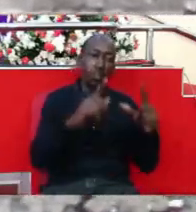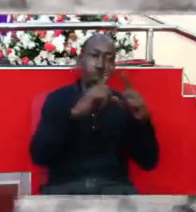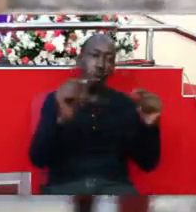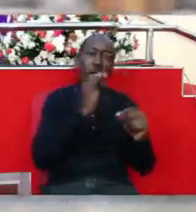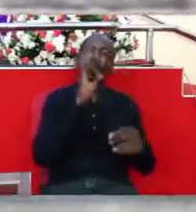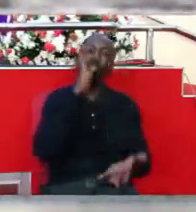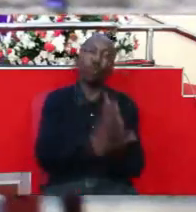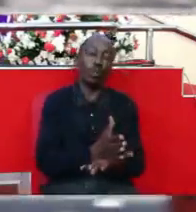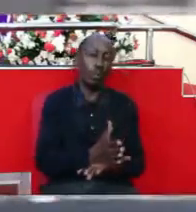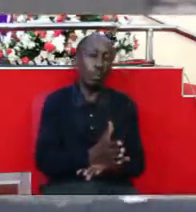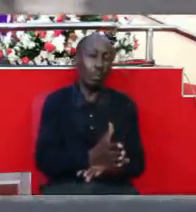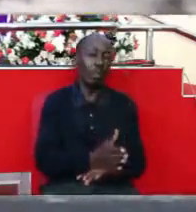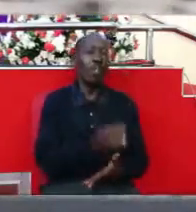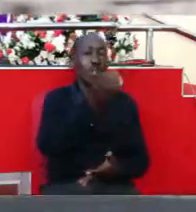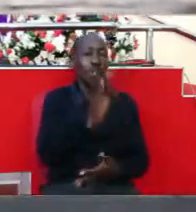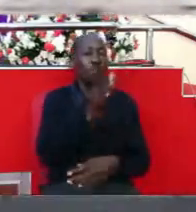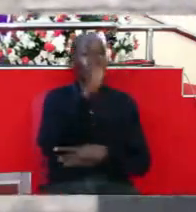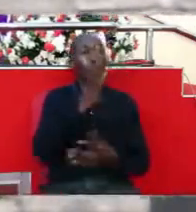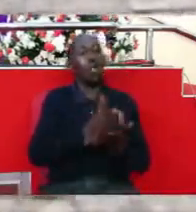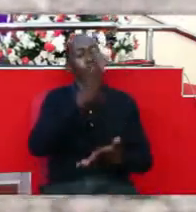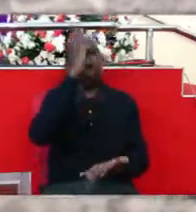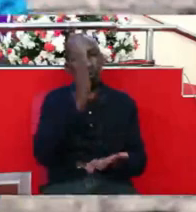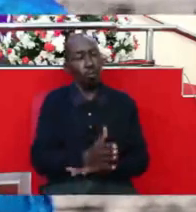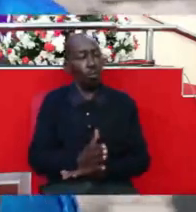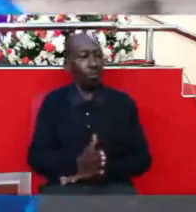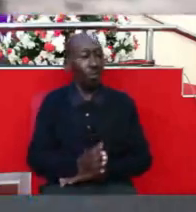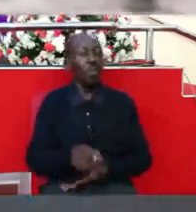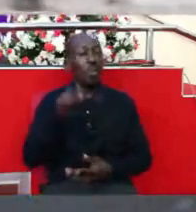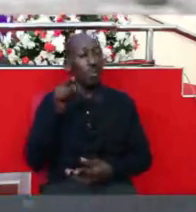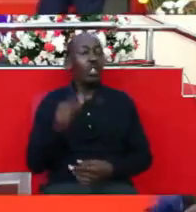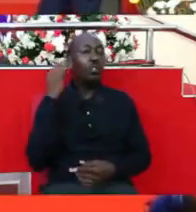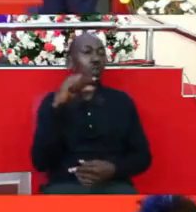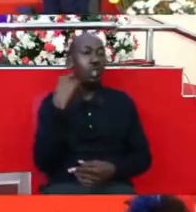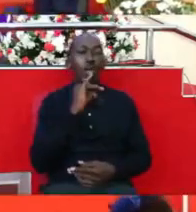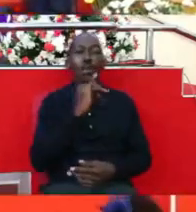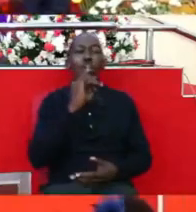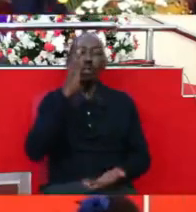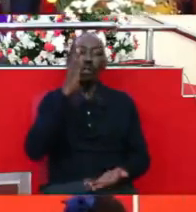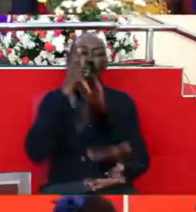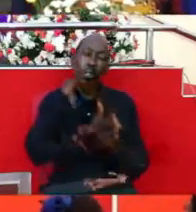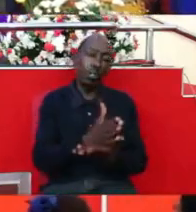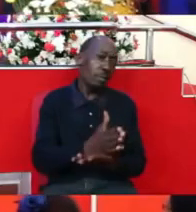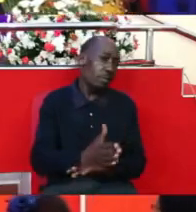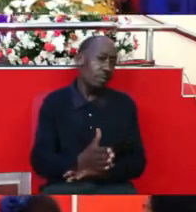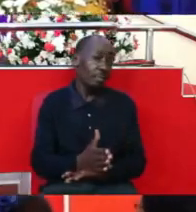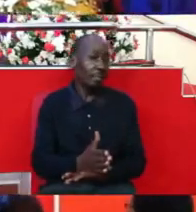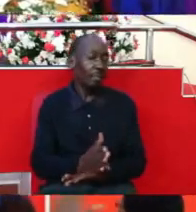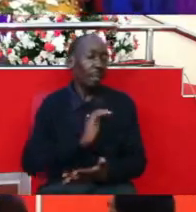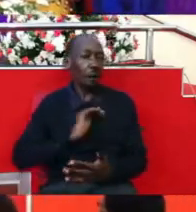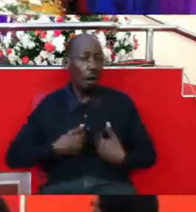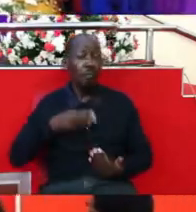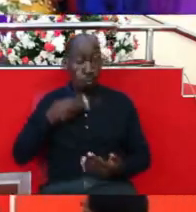Nataka kuambia neno hili la Mungu ni kweli. This gospel is real. Ni kwa sababu neno hili ni kweli. This gospel is real. Ni kwa sababu neno hili ni kweli. I have walked